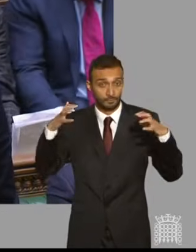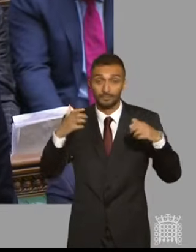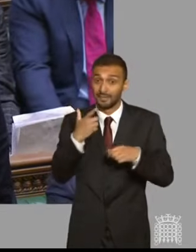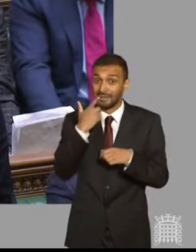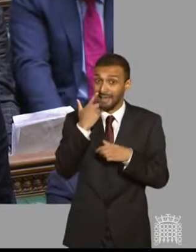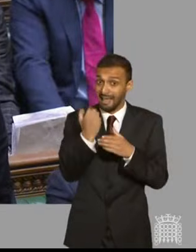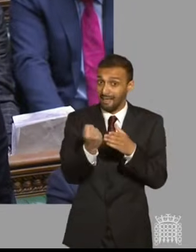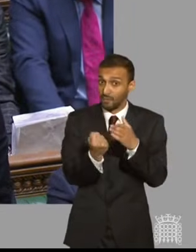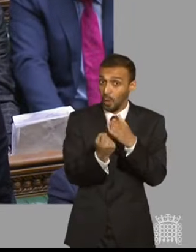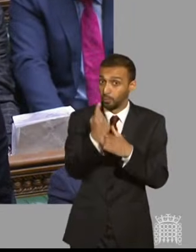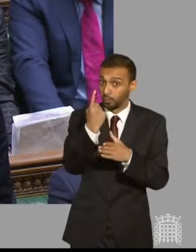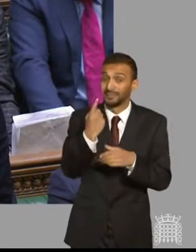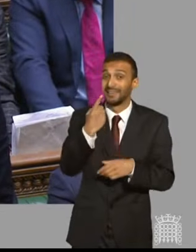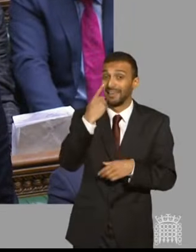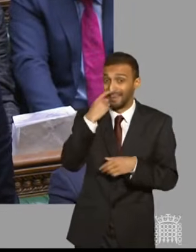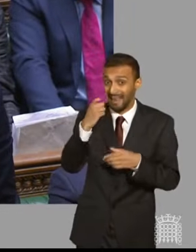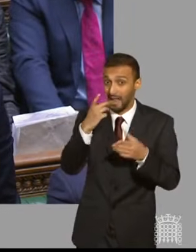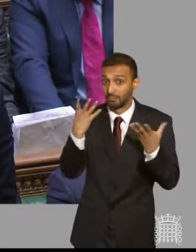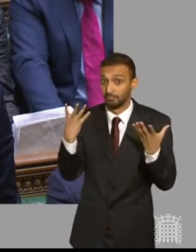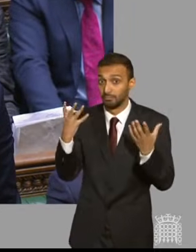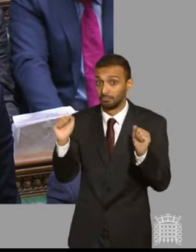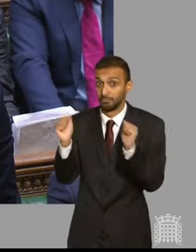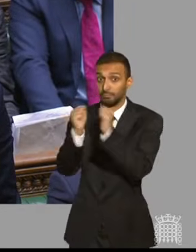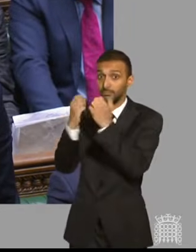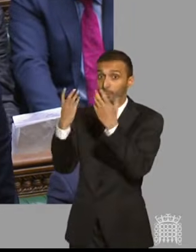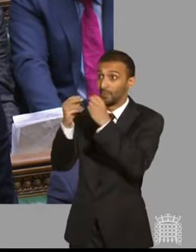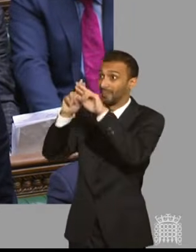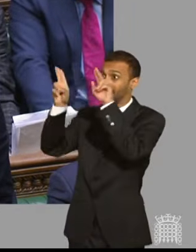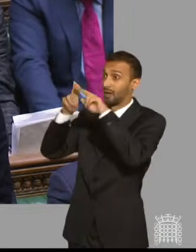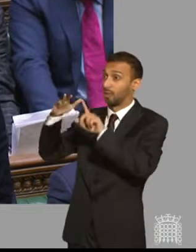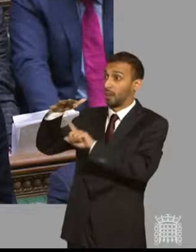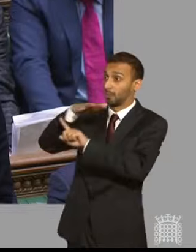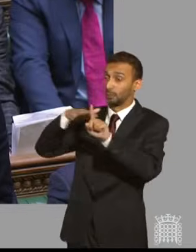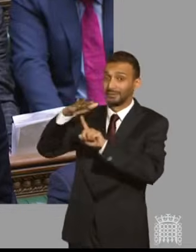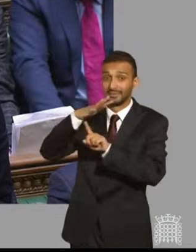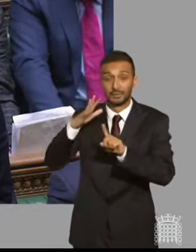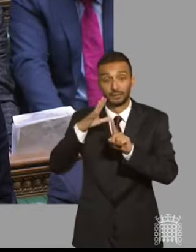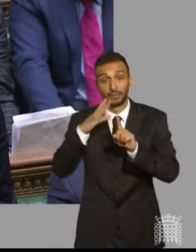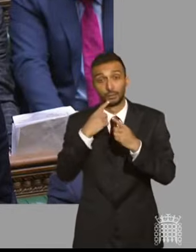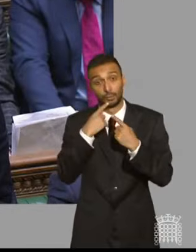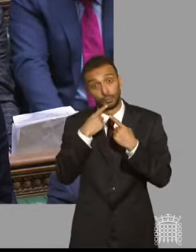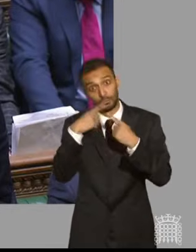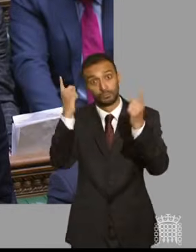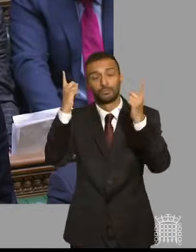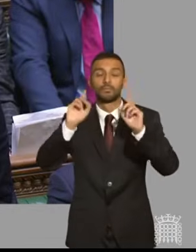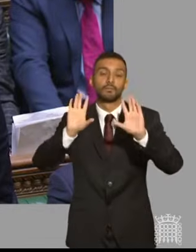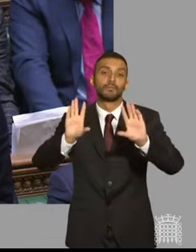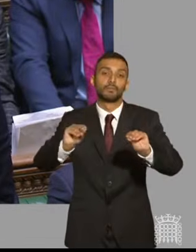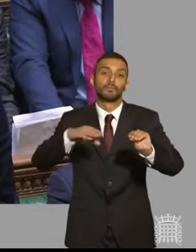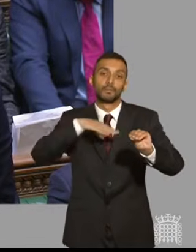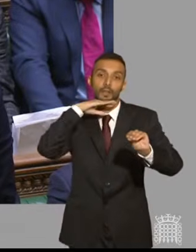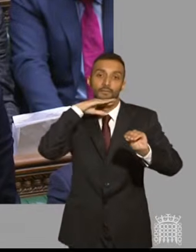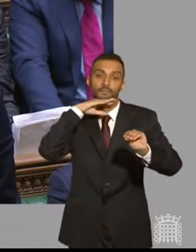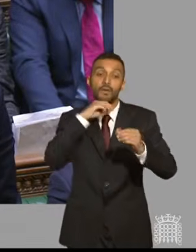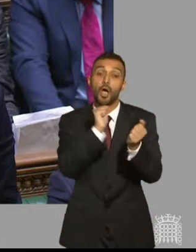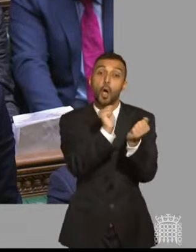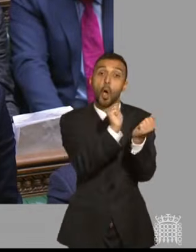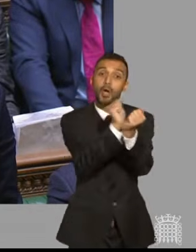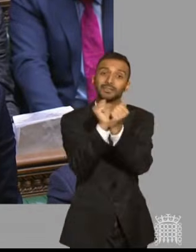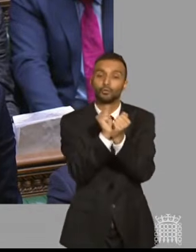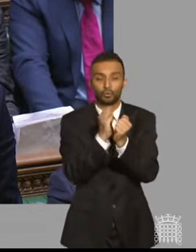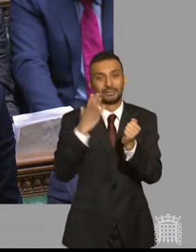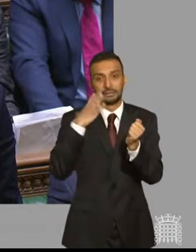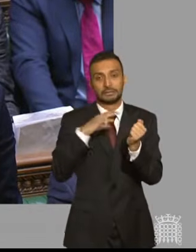the hostages must be released. And the best way to do that is to send a clear and